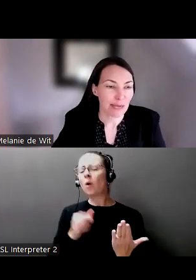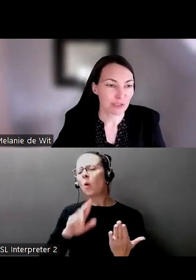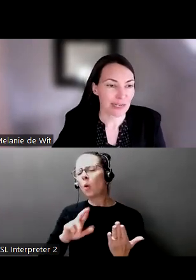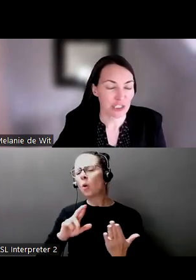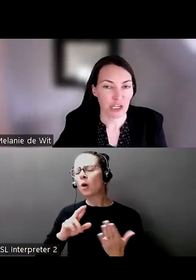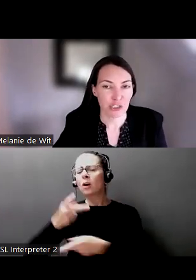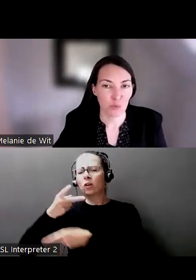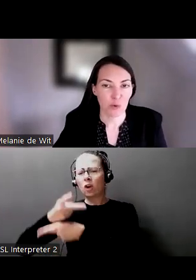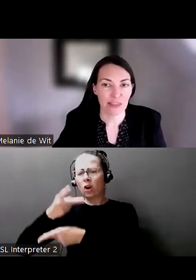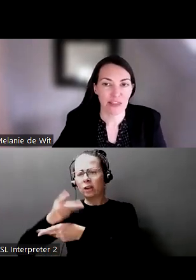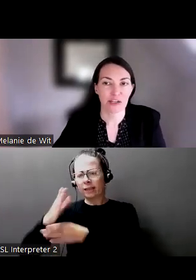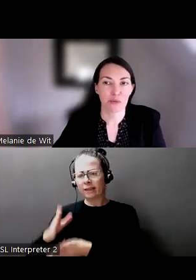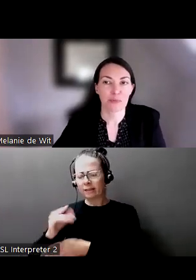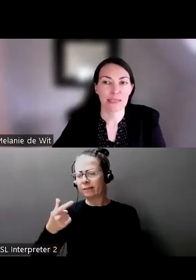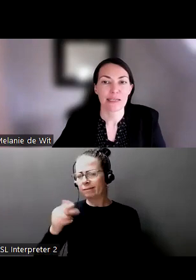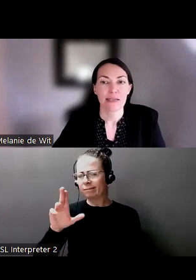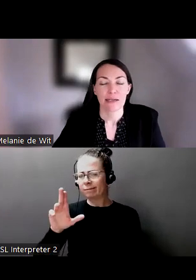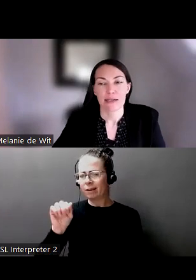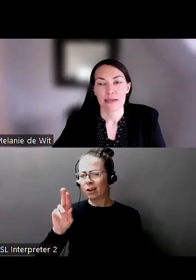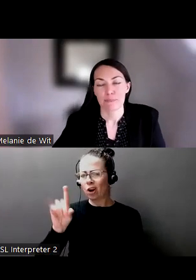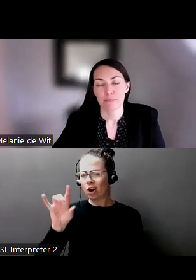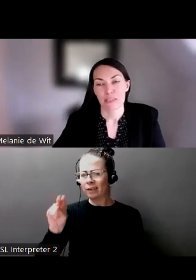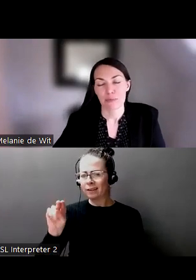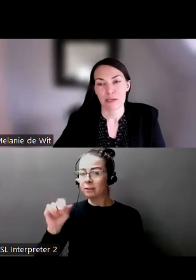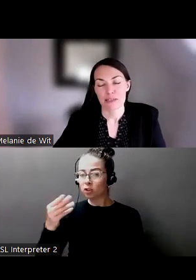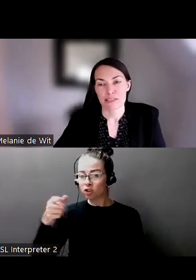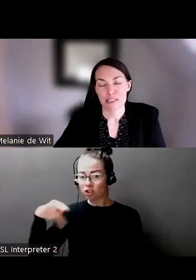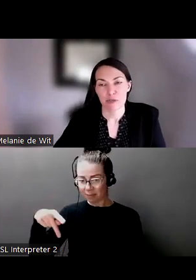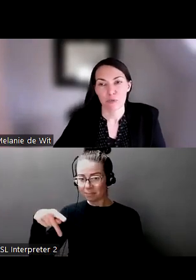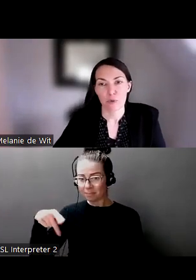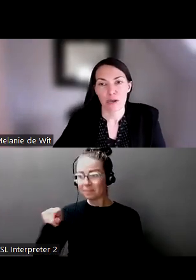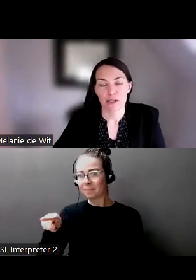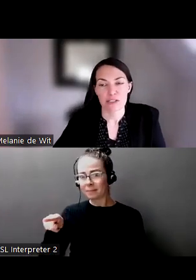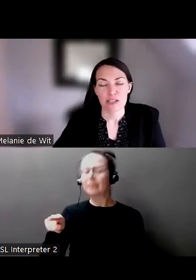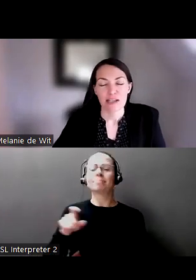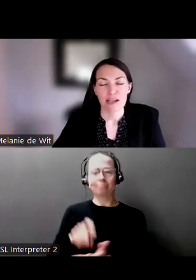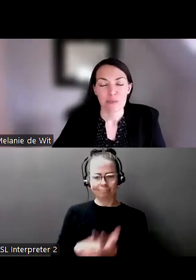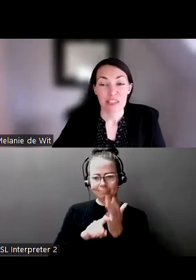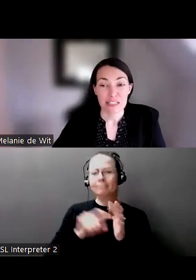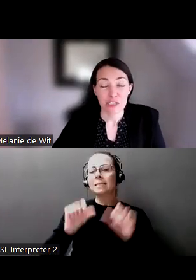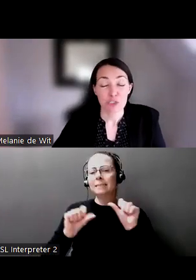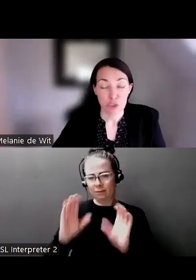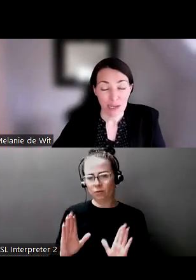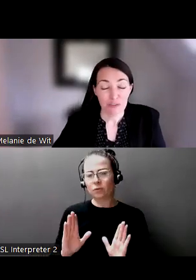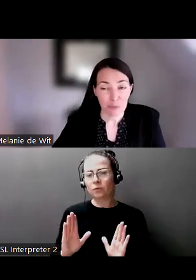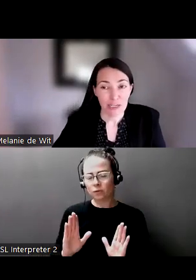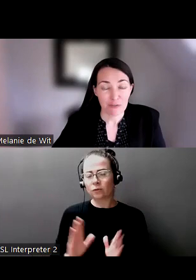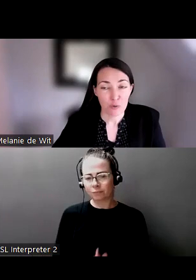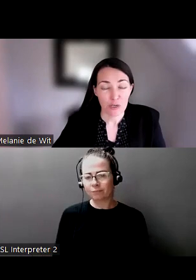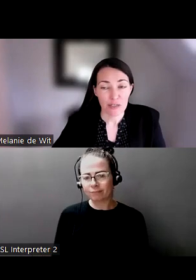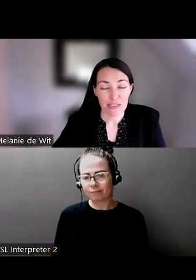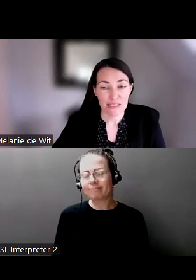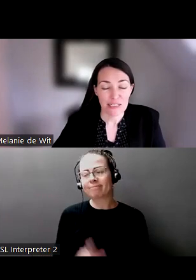guardianship application underway, then there will be an assessment required. These you do have to